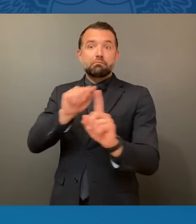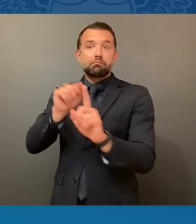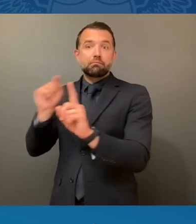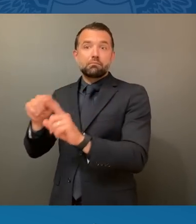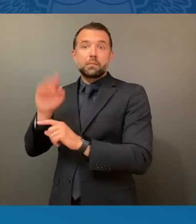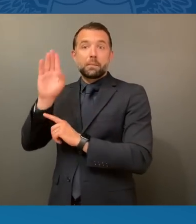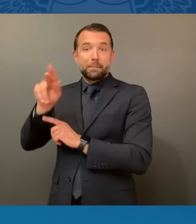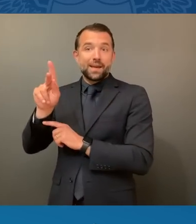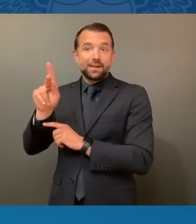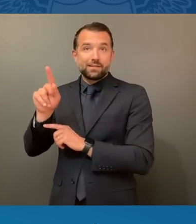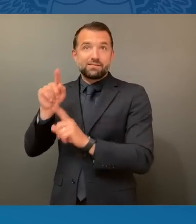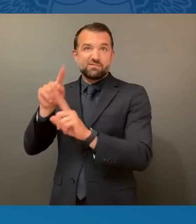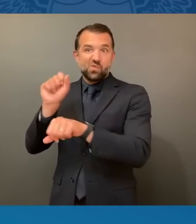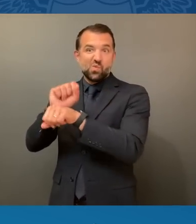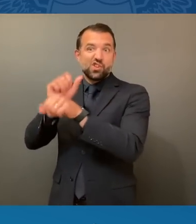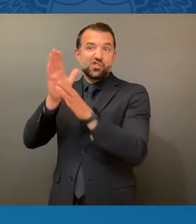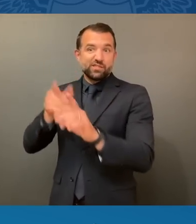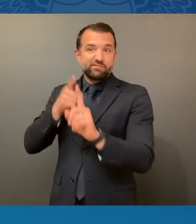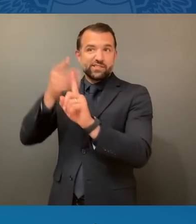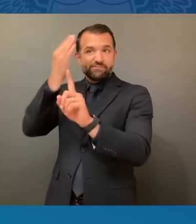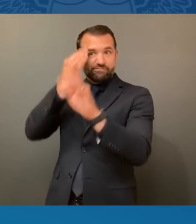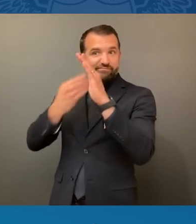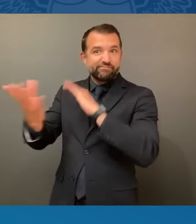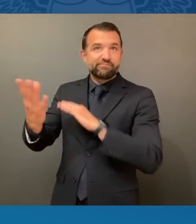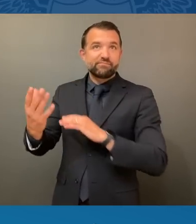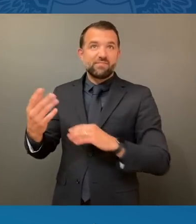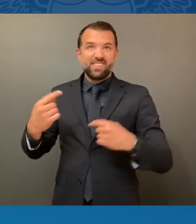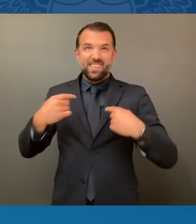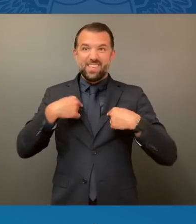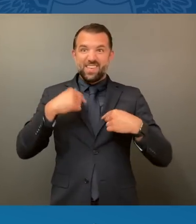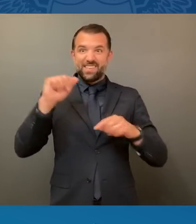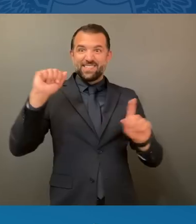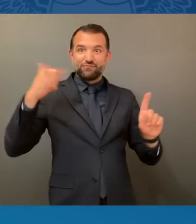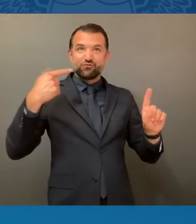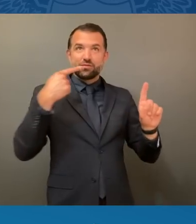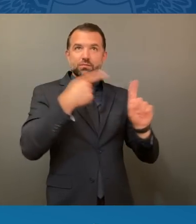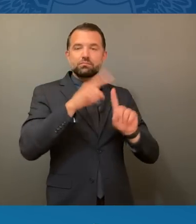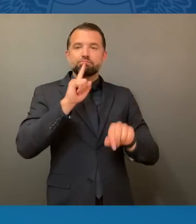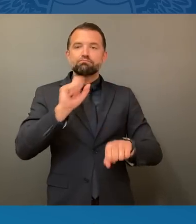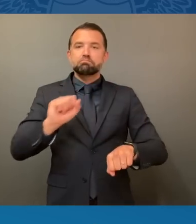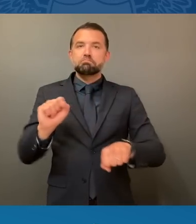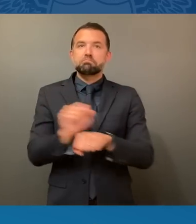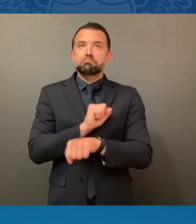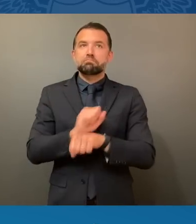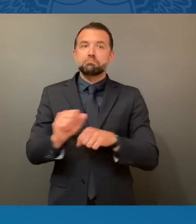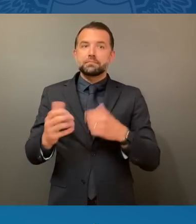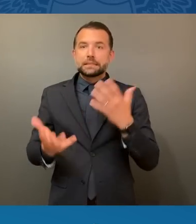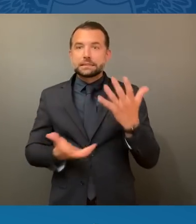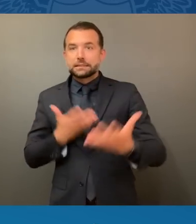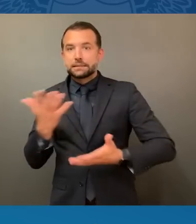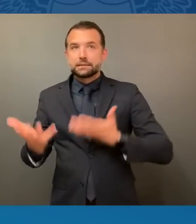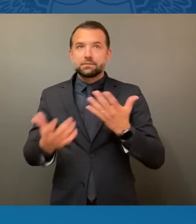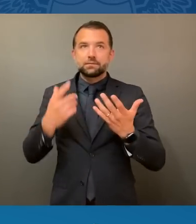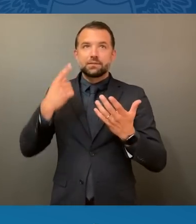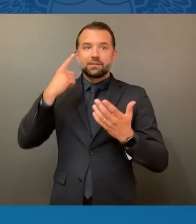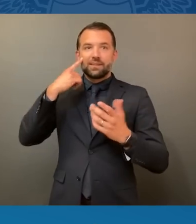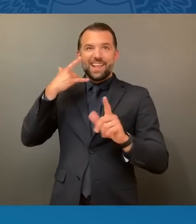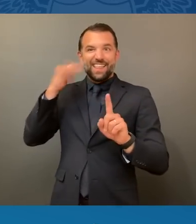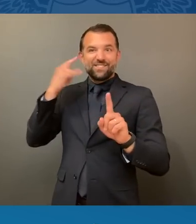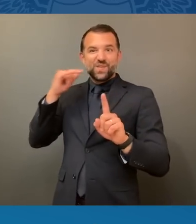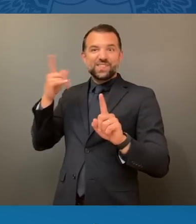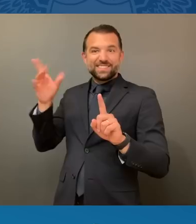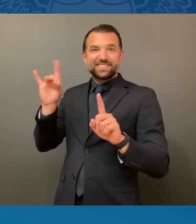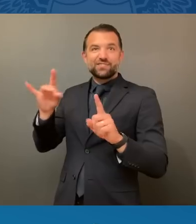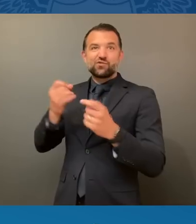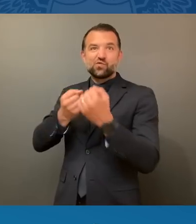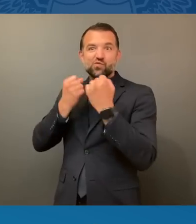when I was Attorney General, I actually sued the big banks around the foreclosure crisis that was impacting California